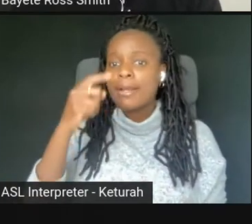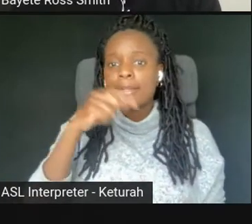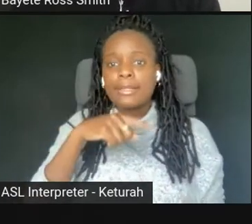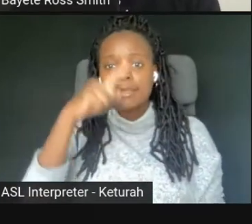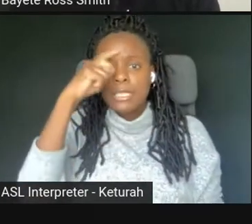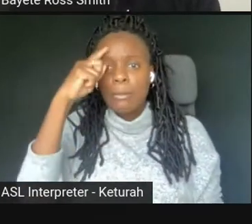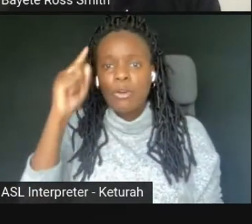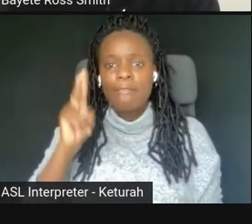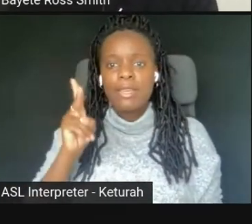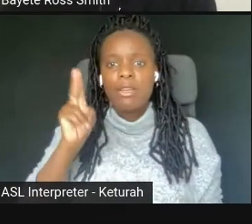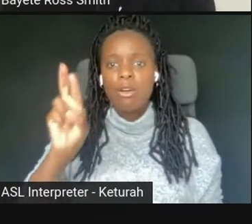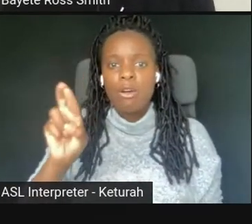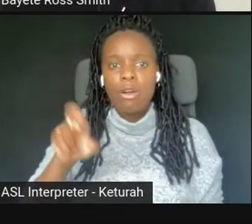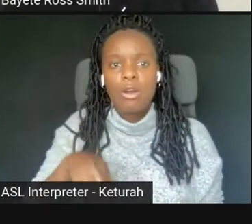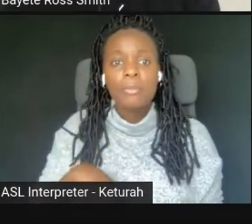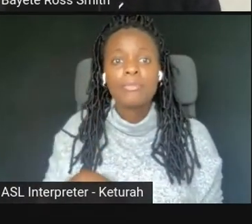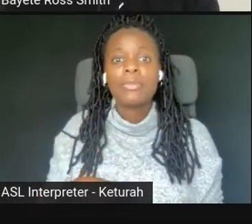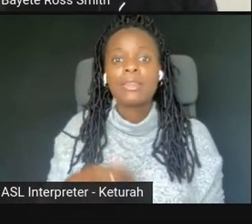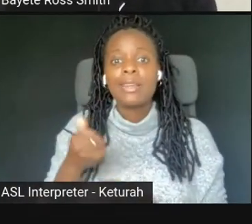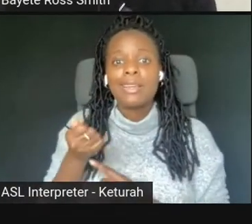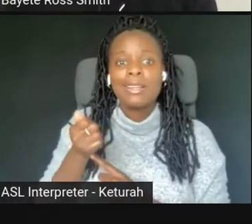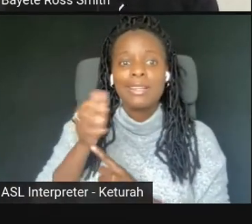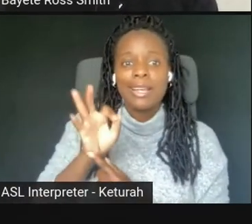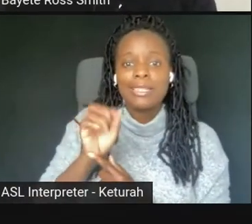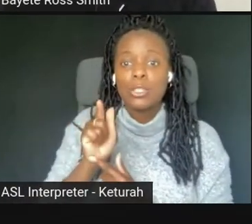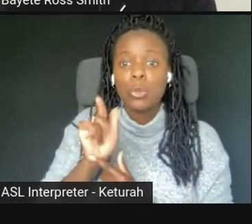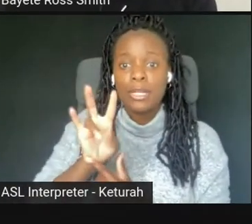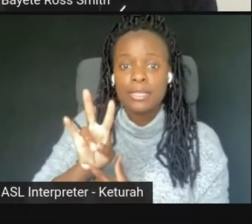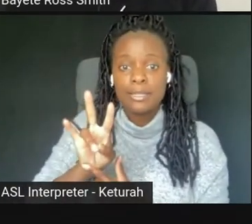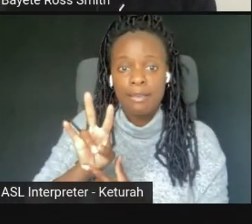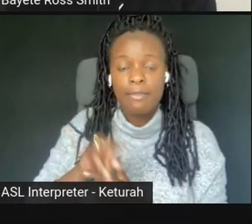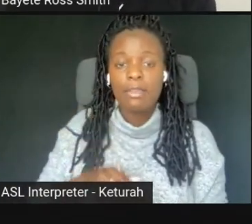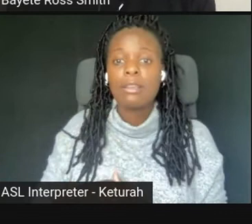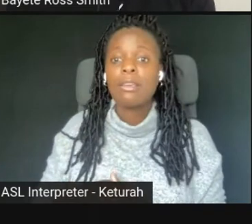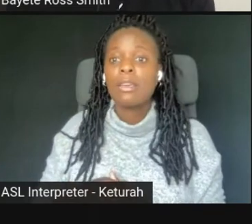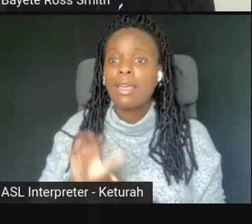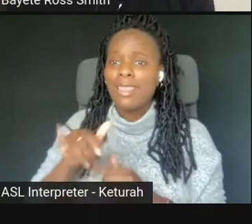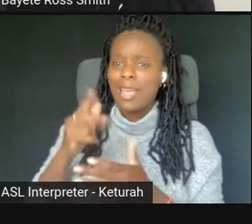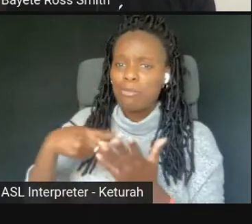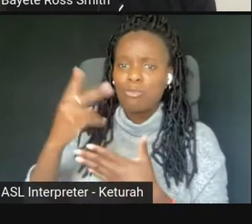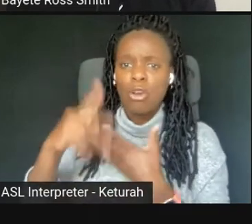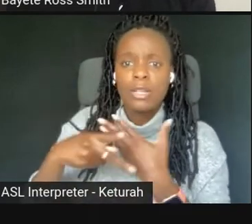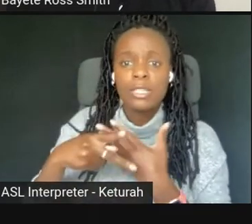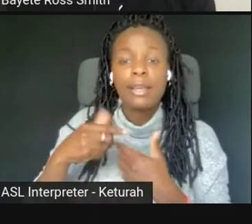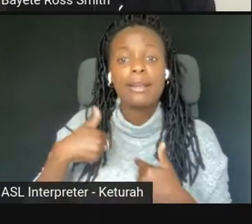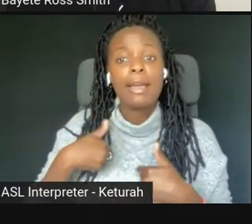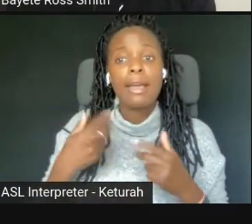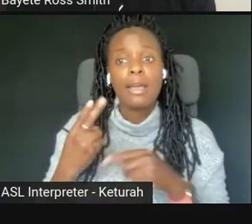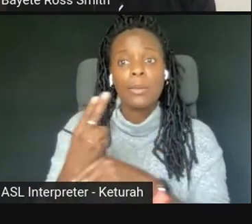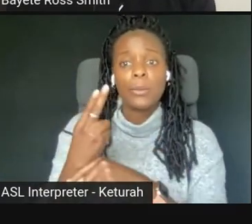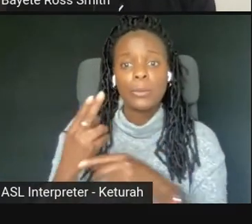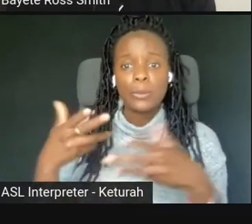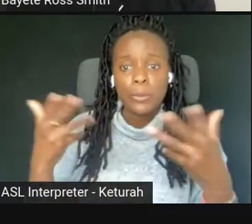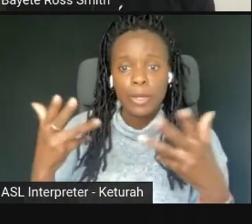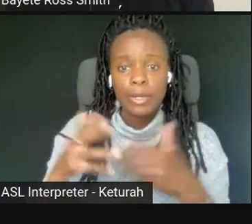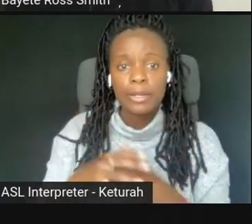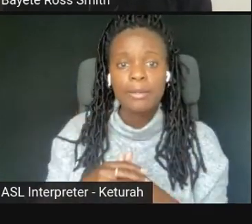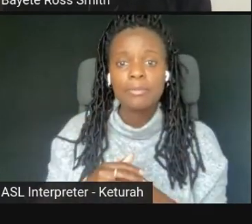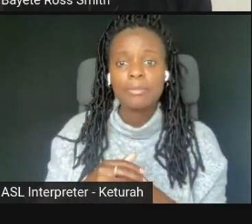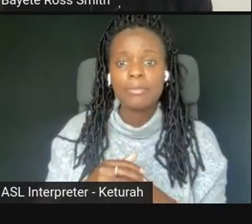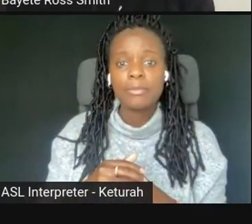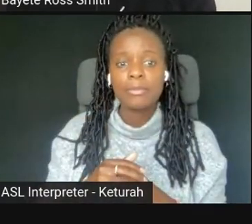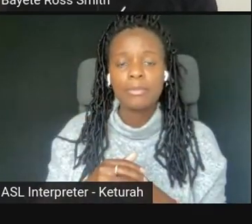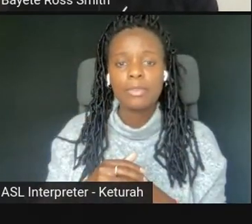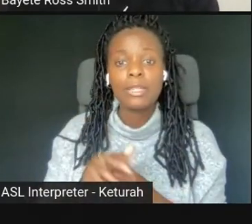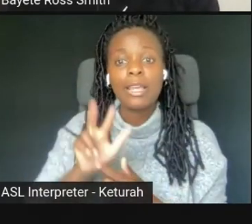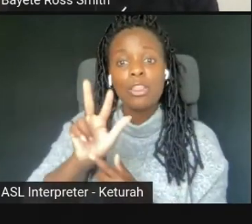Terrorism, 1917 to 1921. In this particular project, I utilize 360